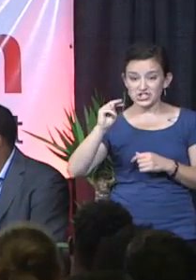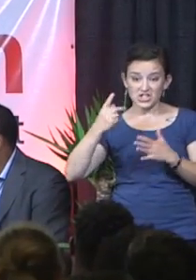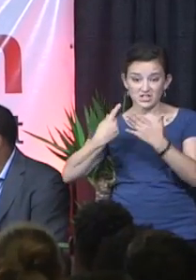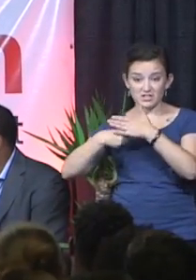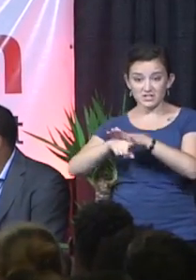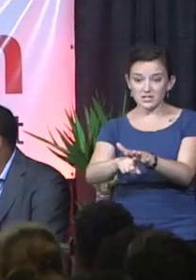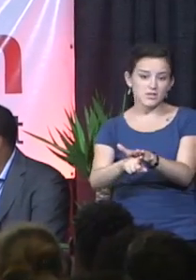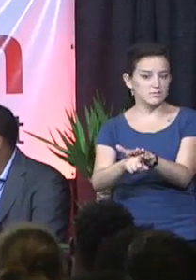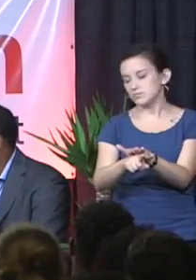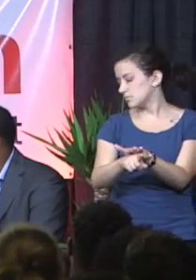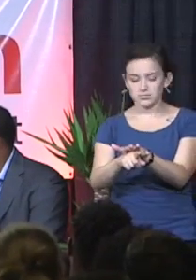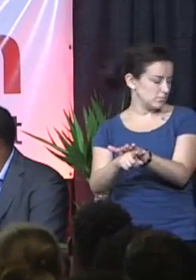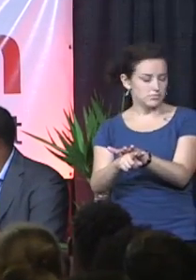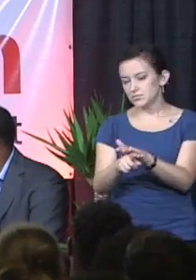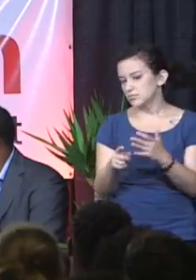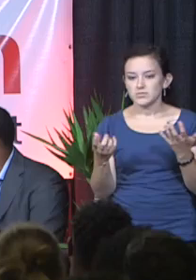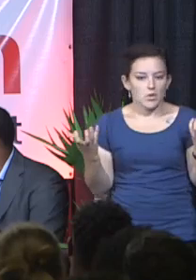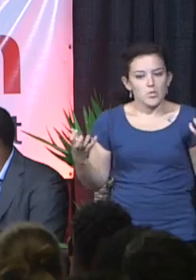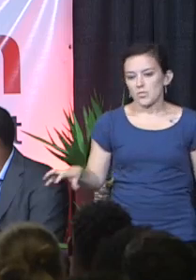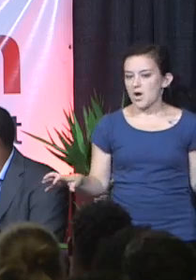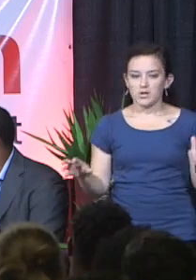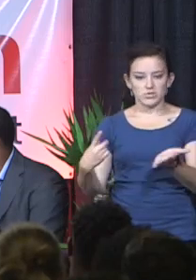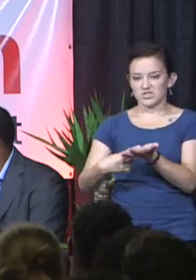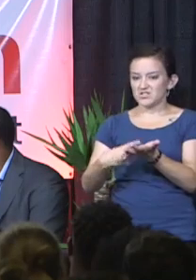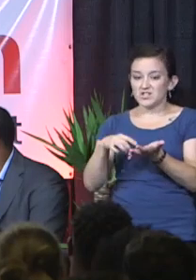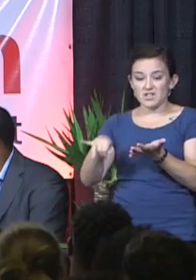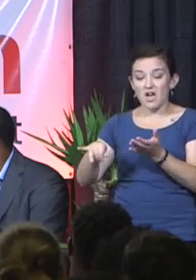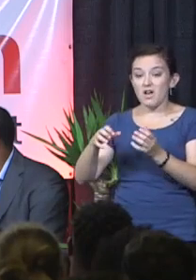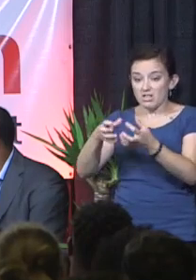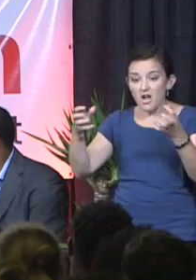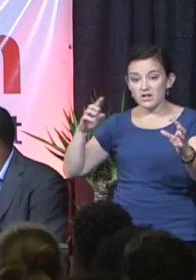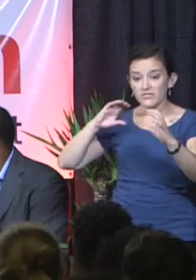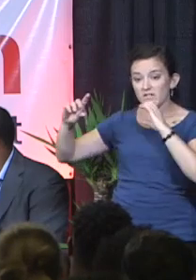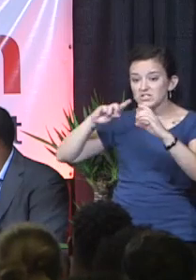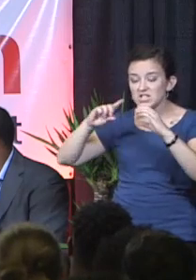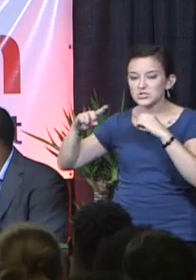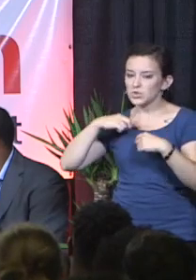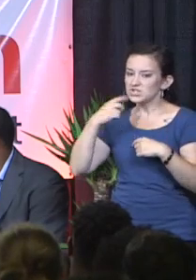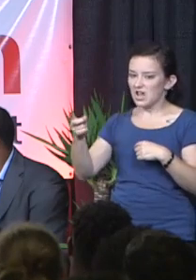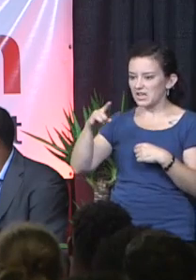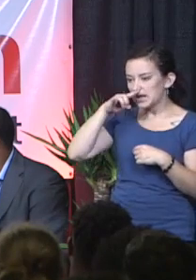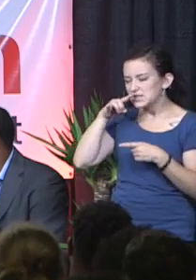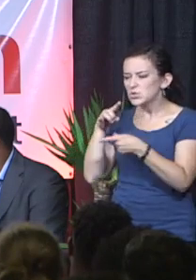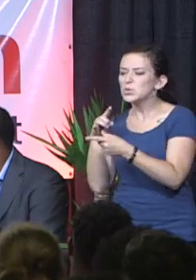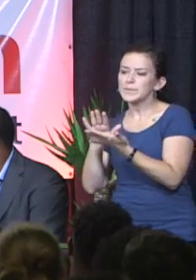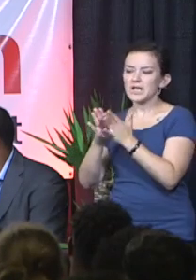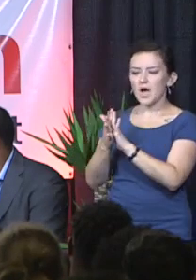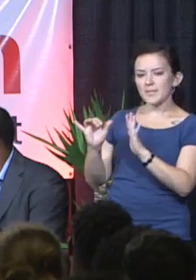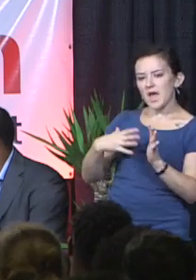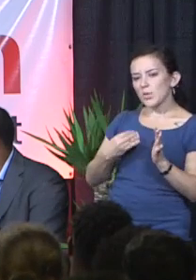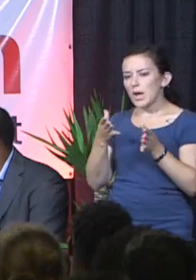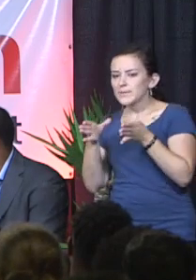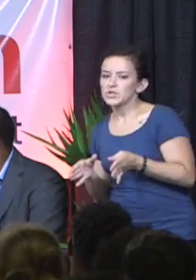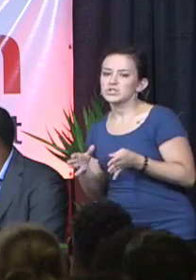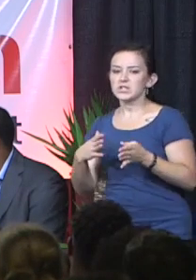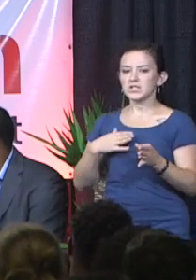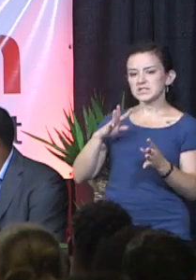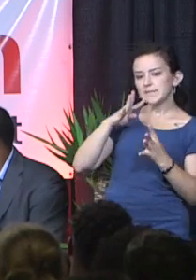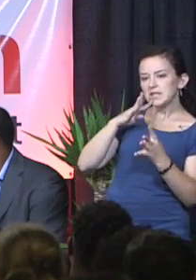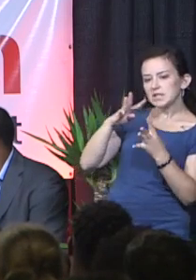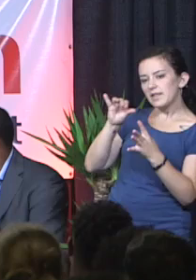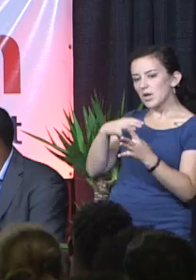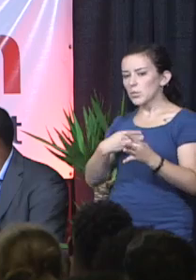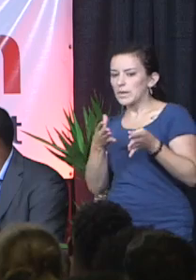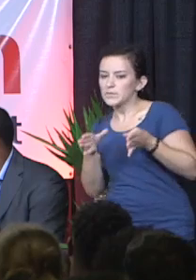much of the conversation right now, to me, feels like we're telling a bunch of kids to assimilate to a world. And